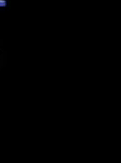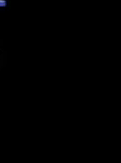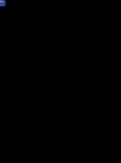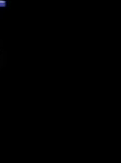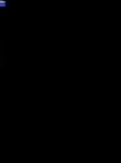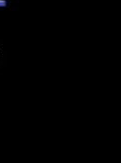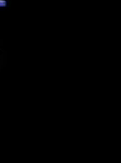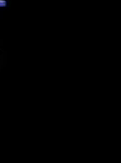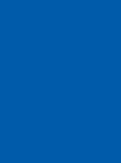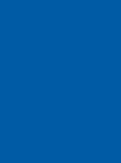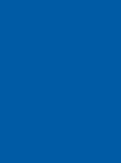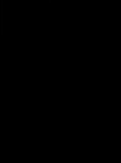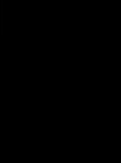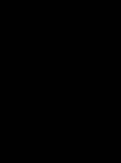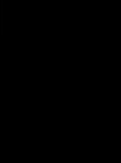national educator.